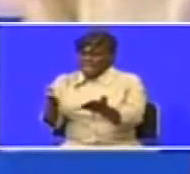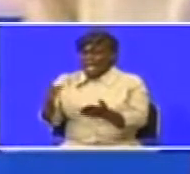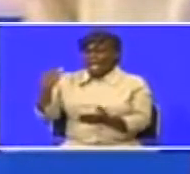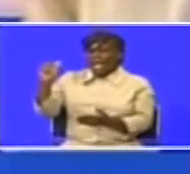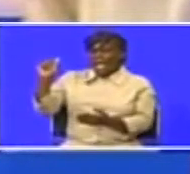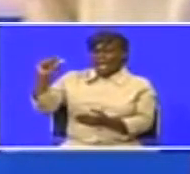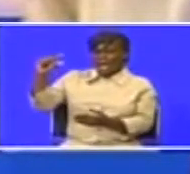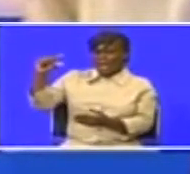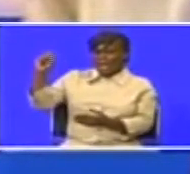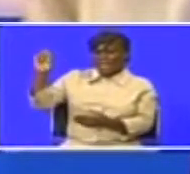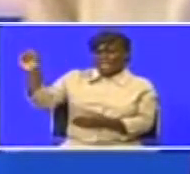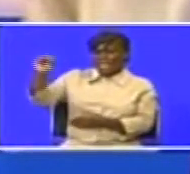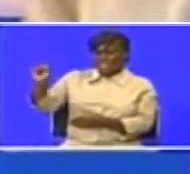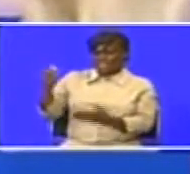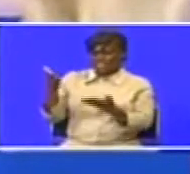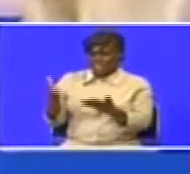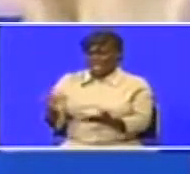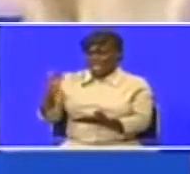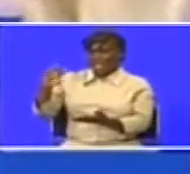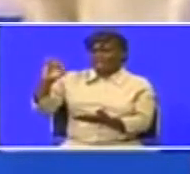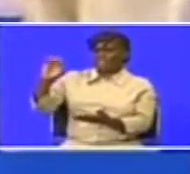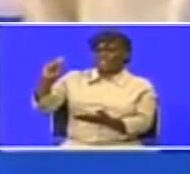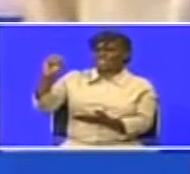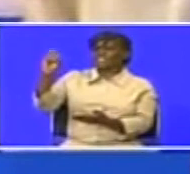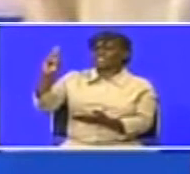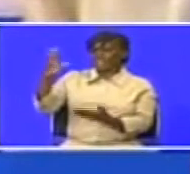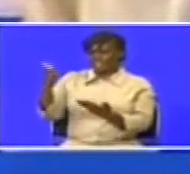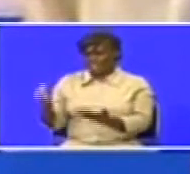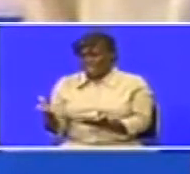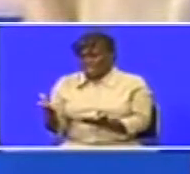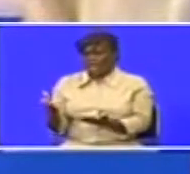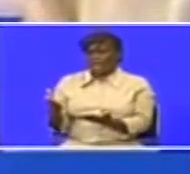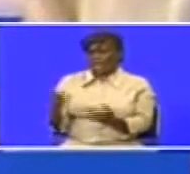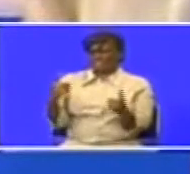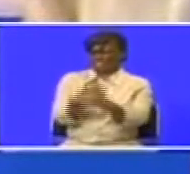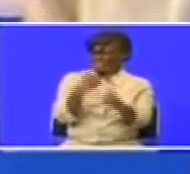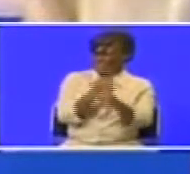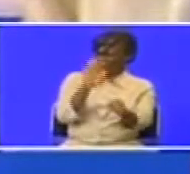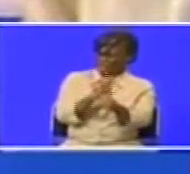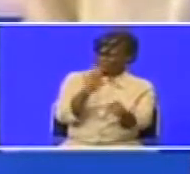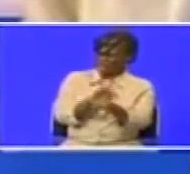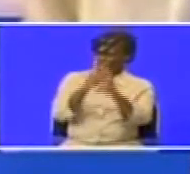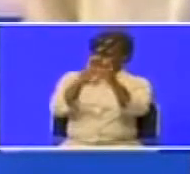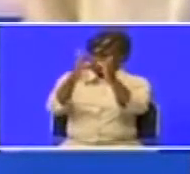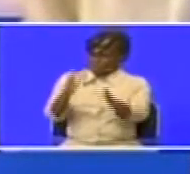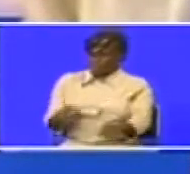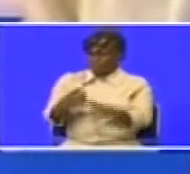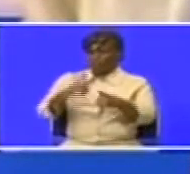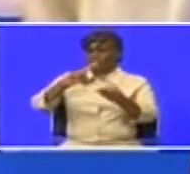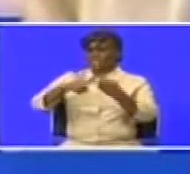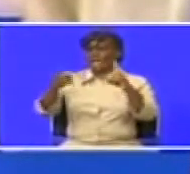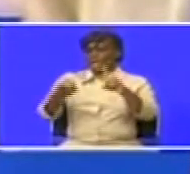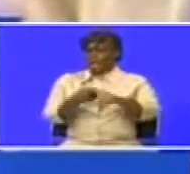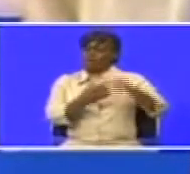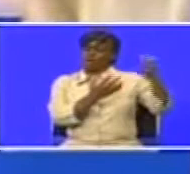Pender, Zubeida Kome, Victor Ogale, Francis Mtoma, Duncan Kaemba, many, many, many journalists from the KTN News. So we are